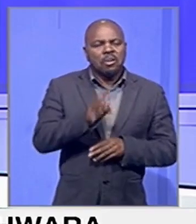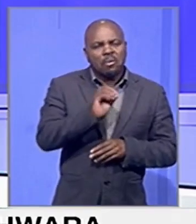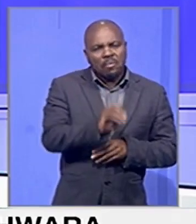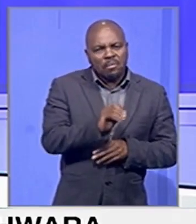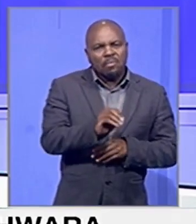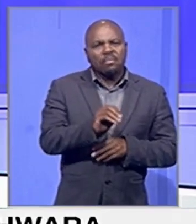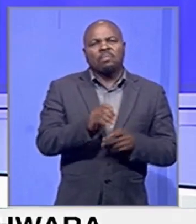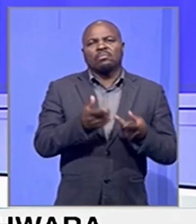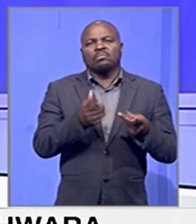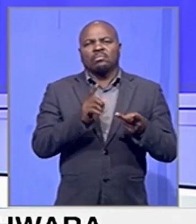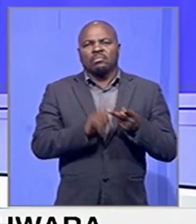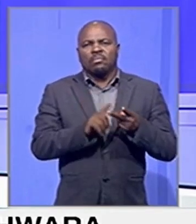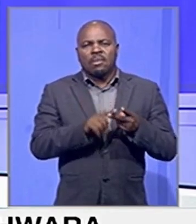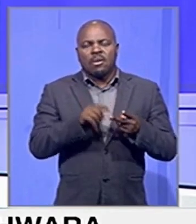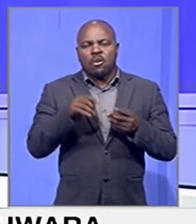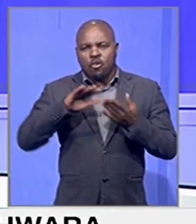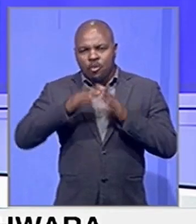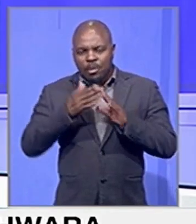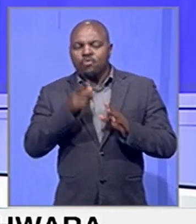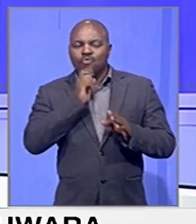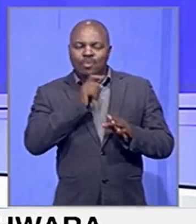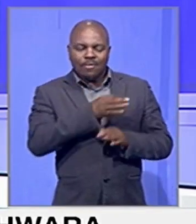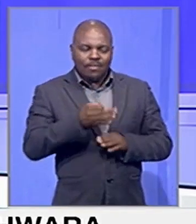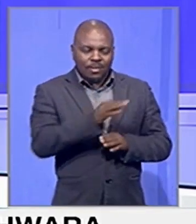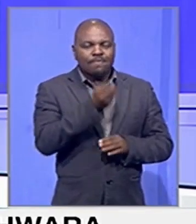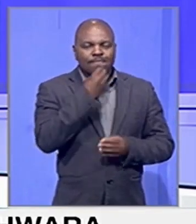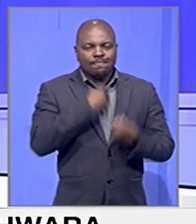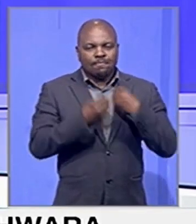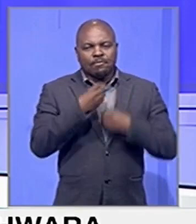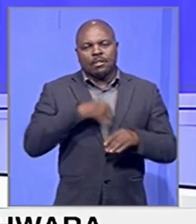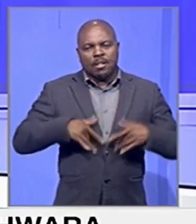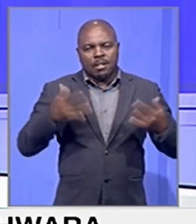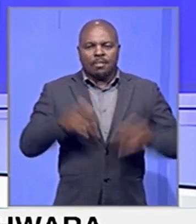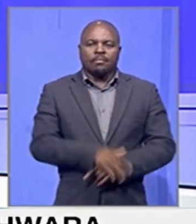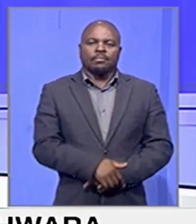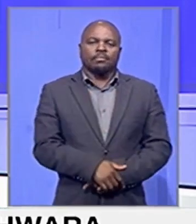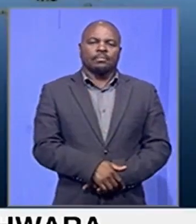mo metsing jaaka ditlhapi tseo baagi ba itshedisang ka tsona.